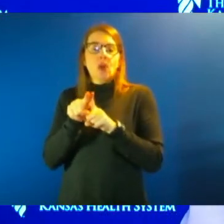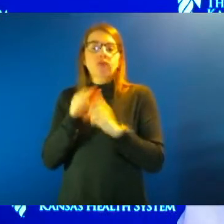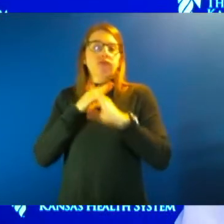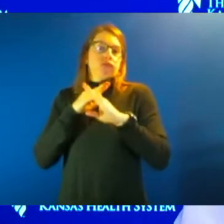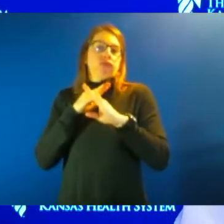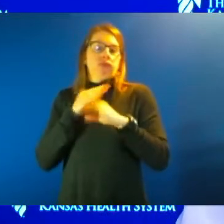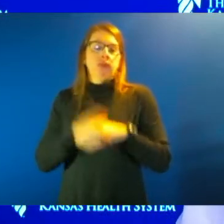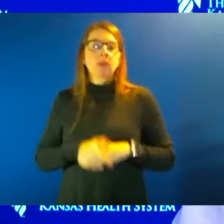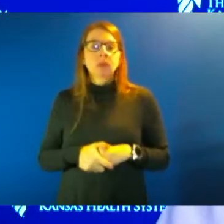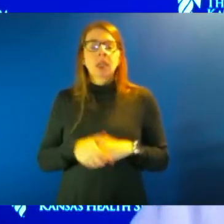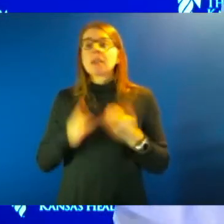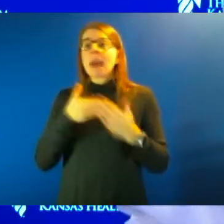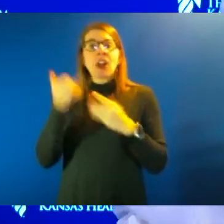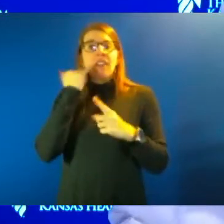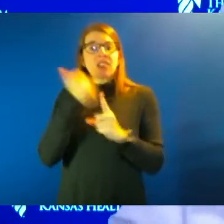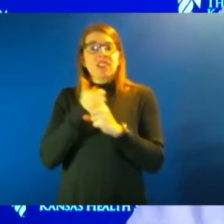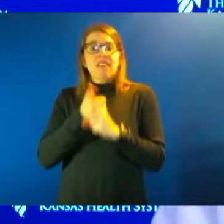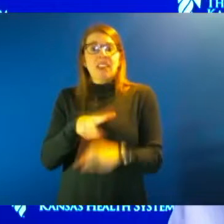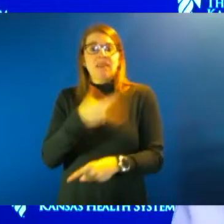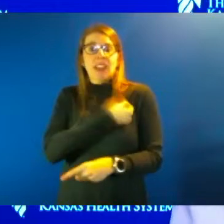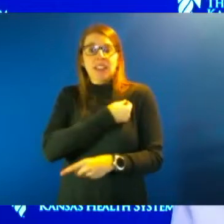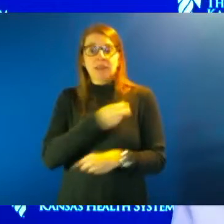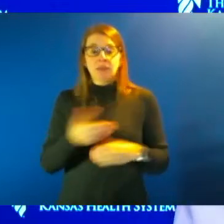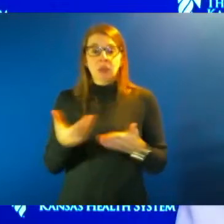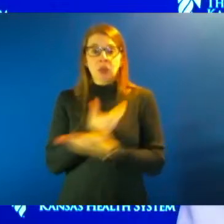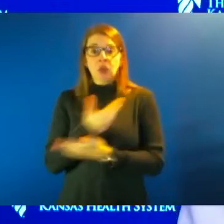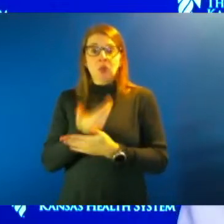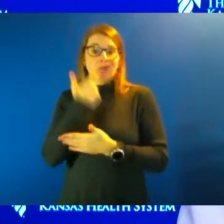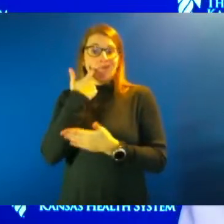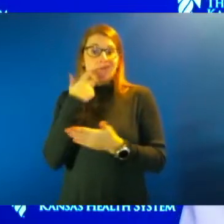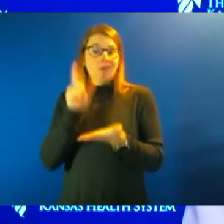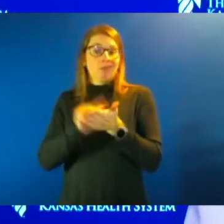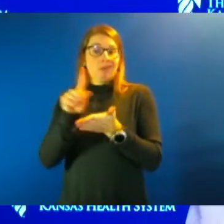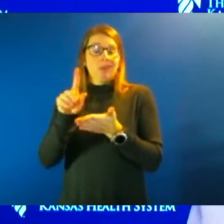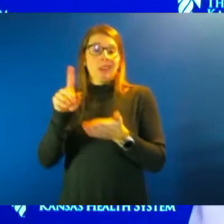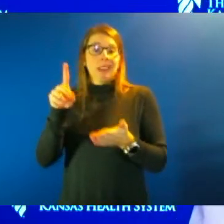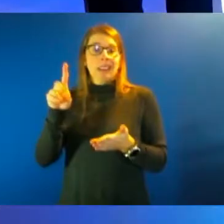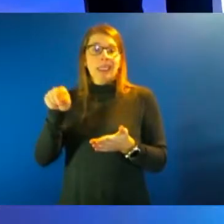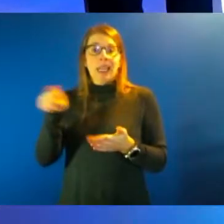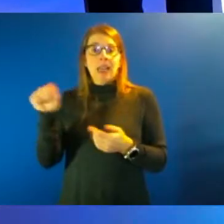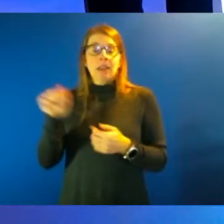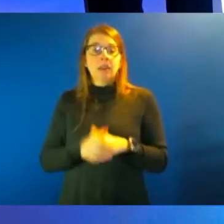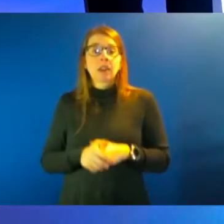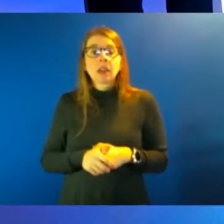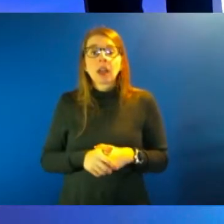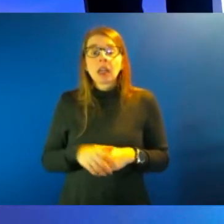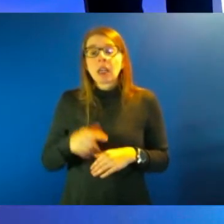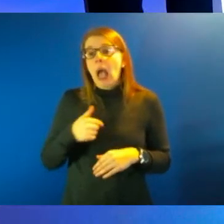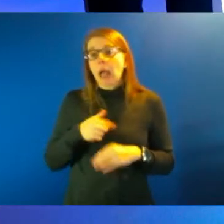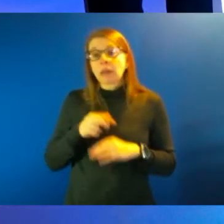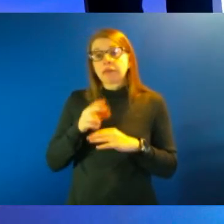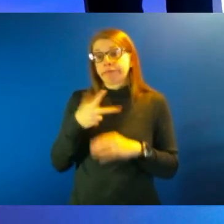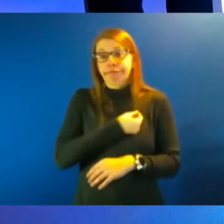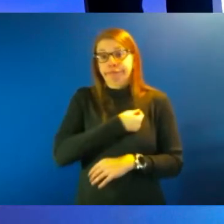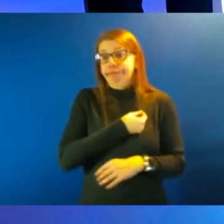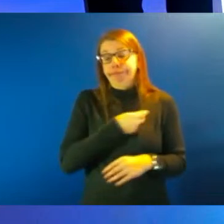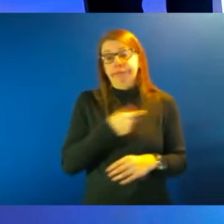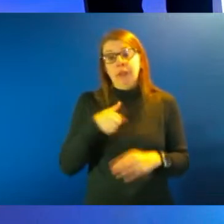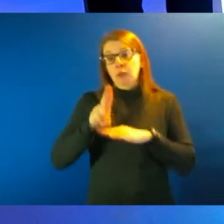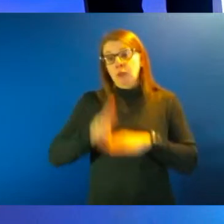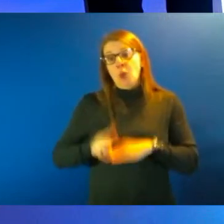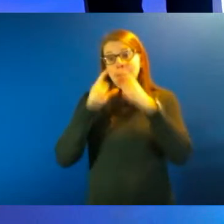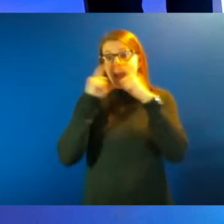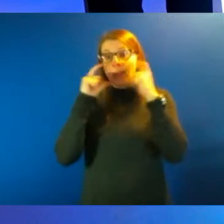So there is new recently published data on that as well. So I work out inside, and I wear a mask. I was working out this morning, 5:30